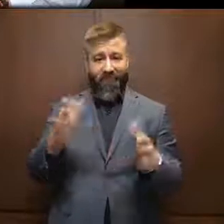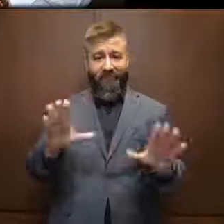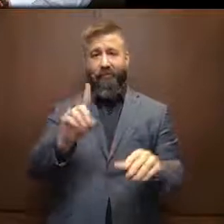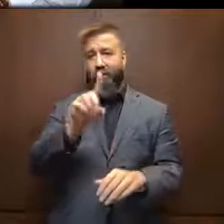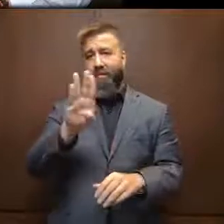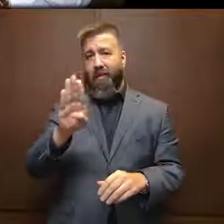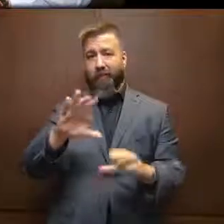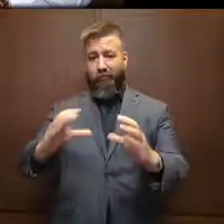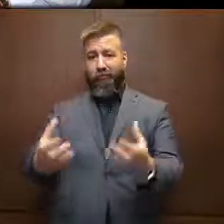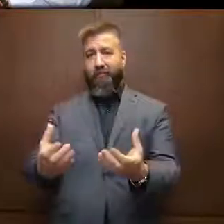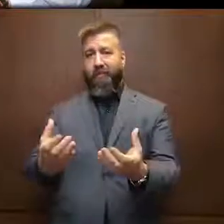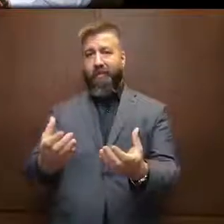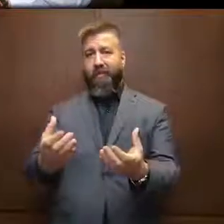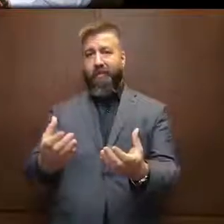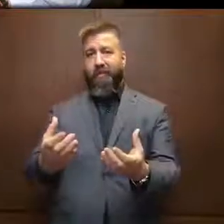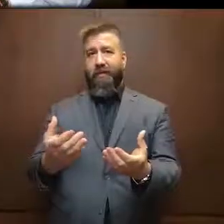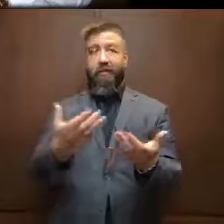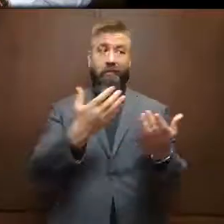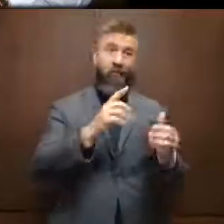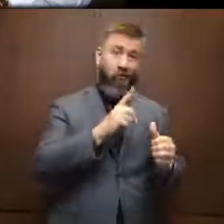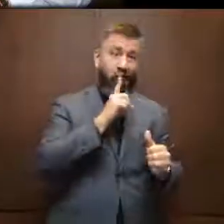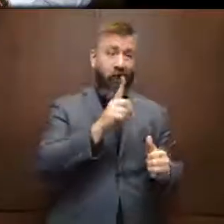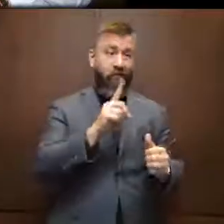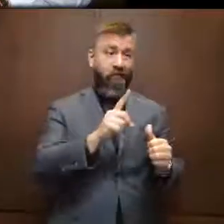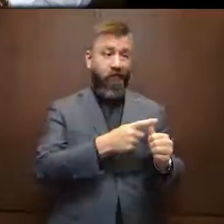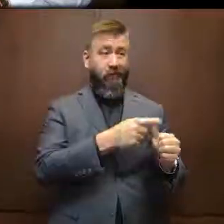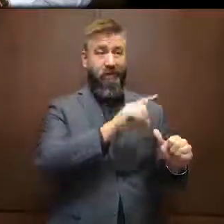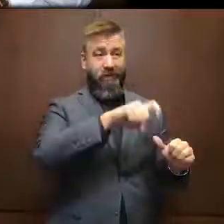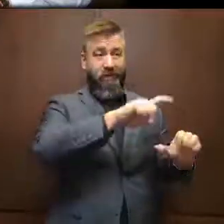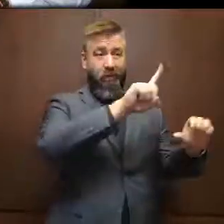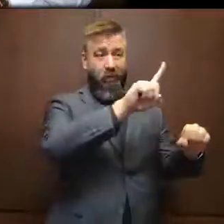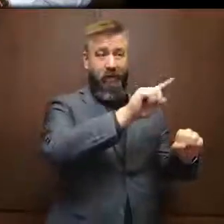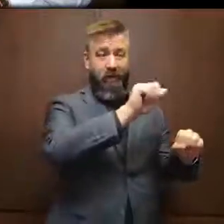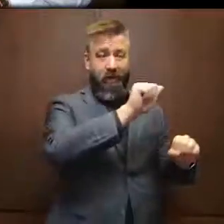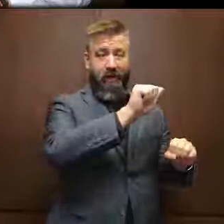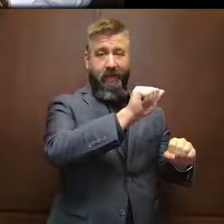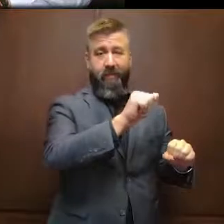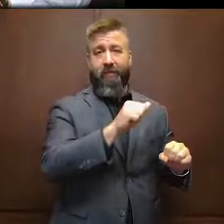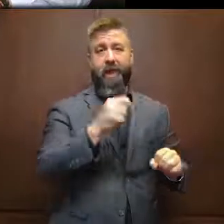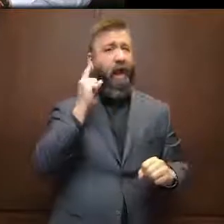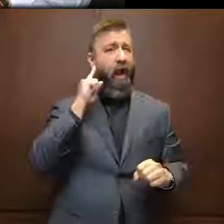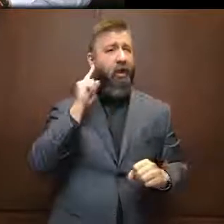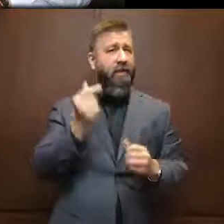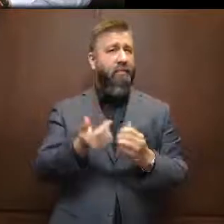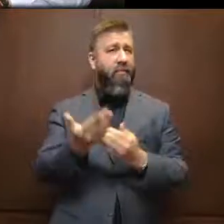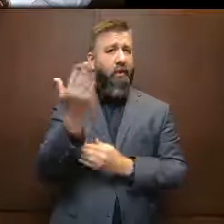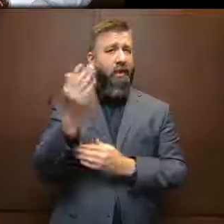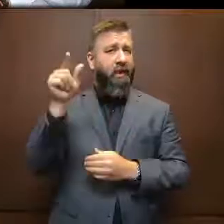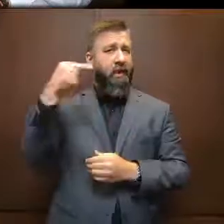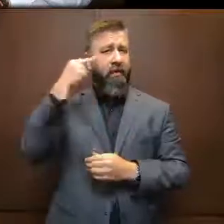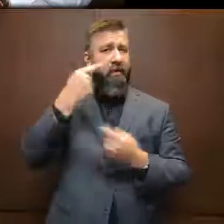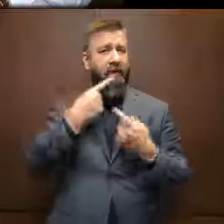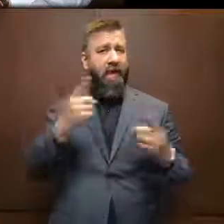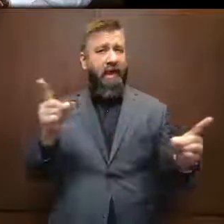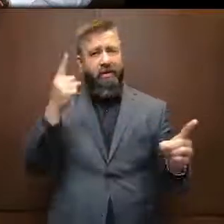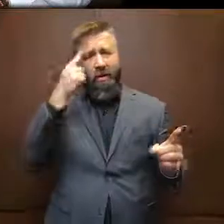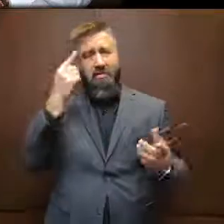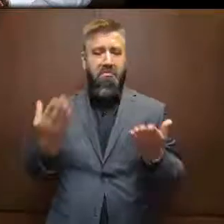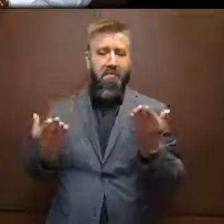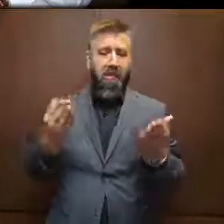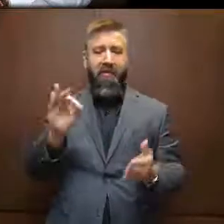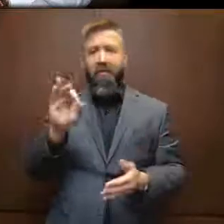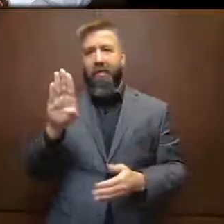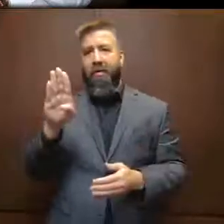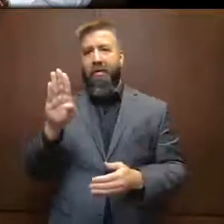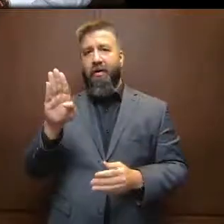population, let alone get through 1A, which I think I heard this morning the governor announced he thought it would be sometime in February until